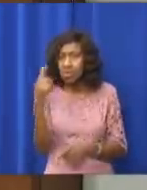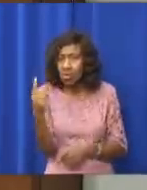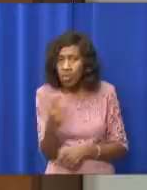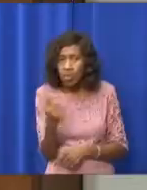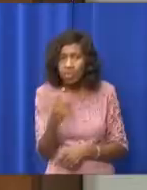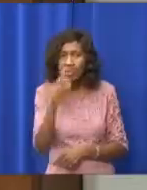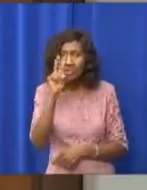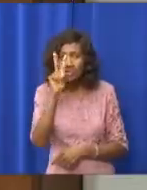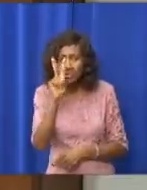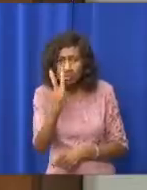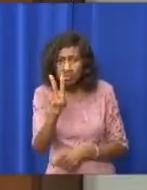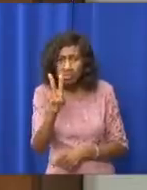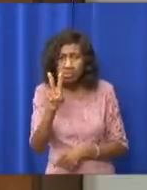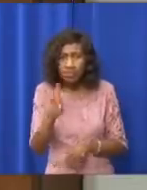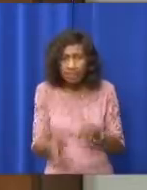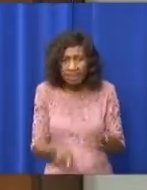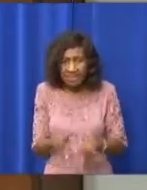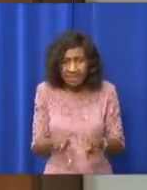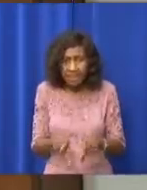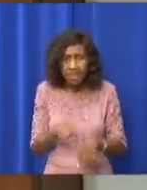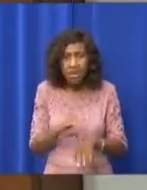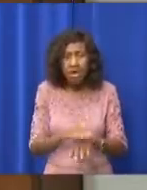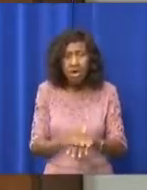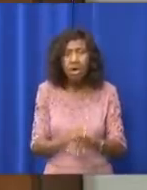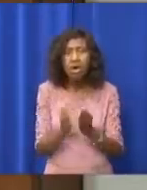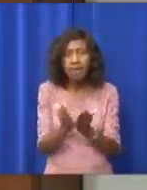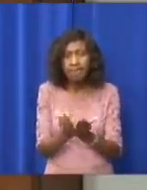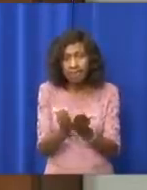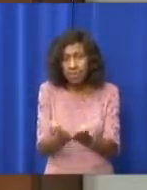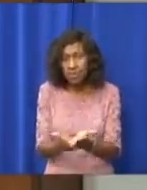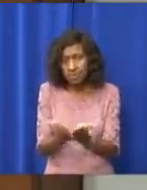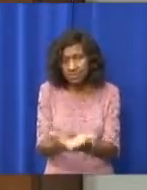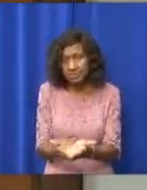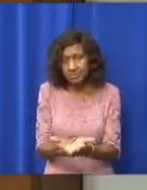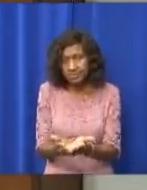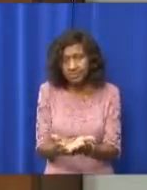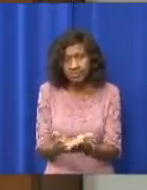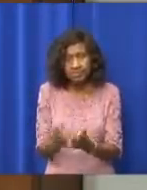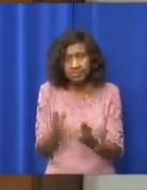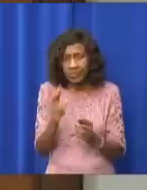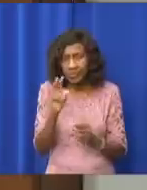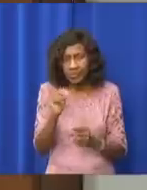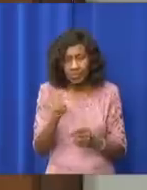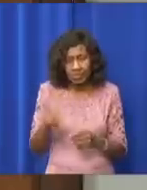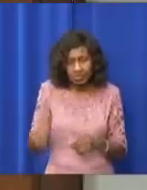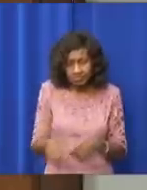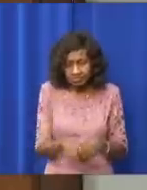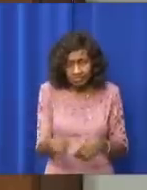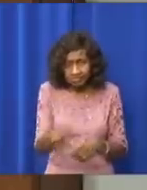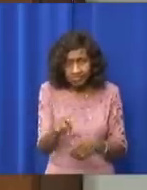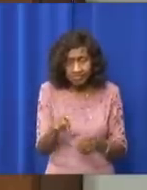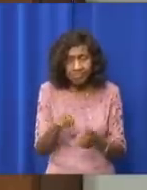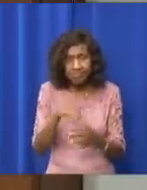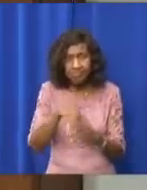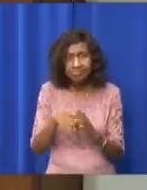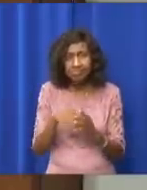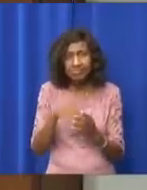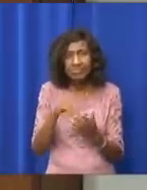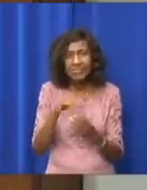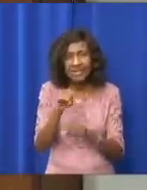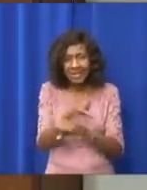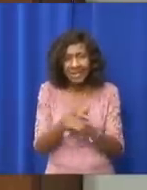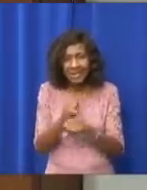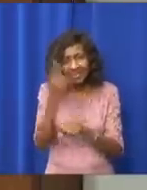be on a boat for the purpose of fishing. There is no inter-island travelling for fishing, and the following restrictions are